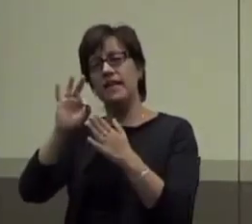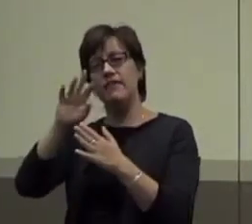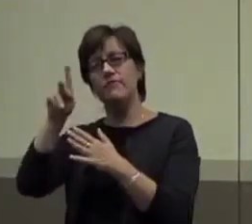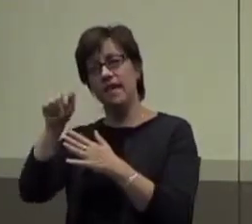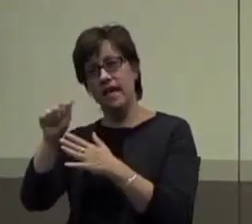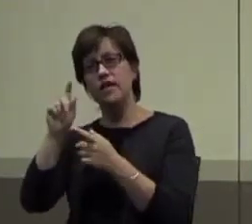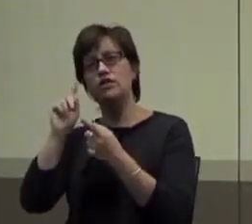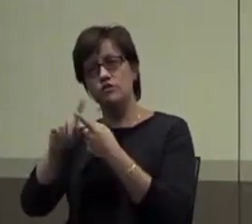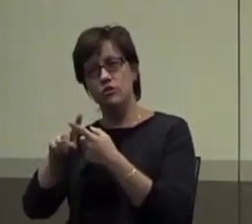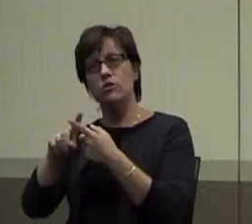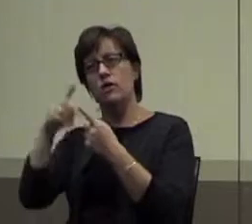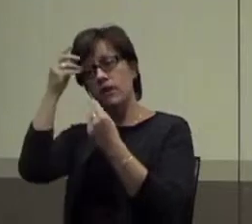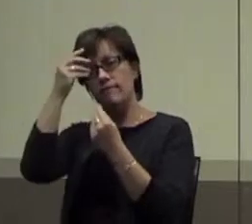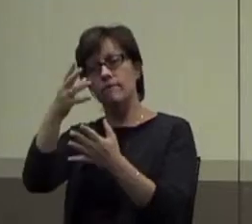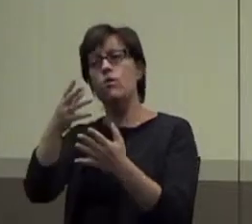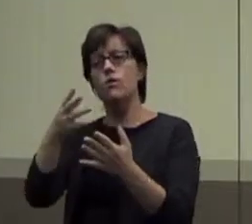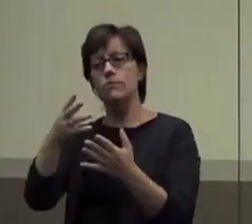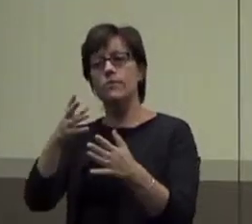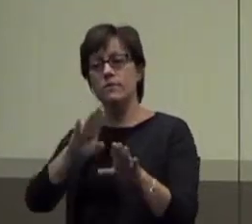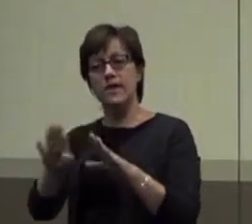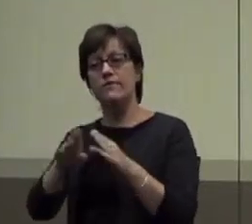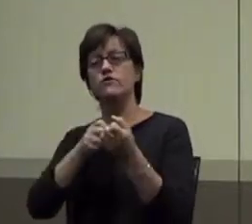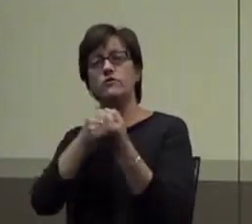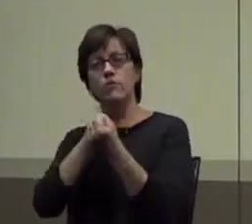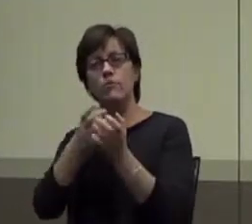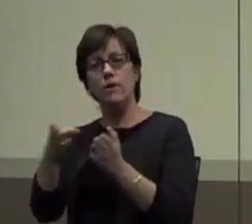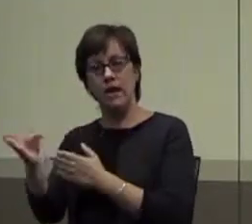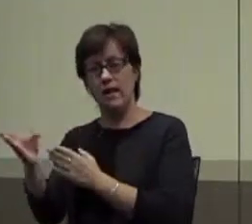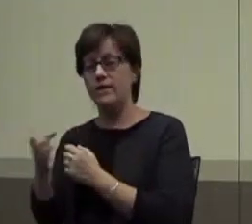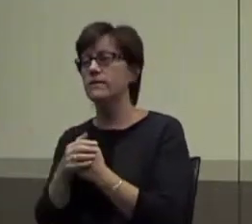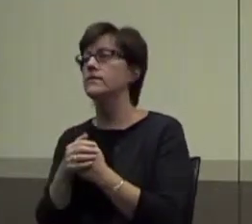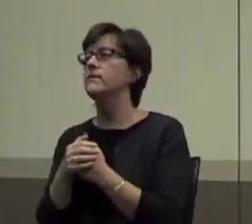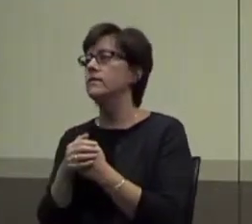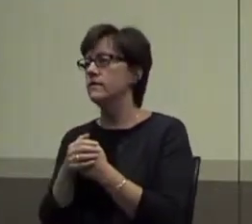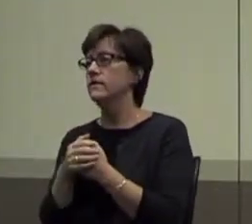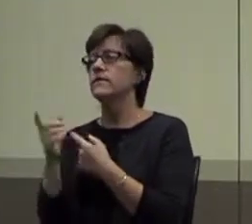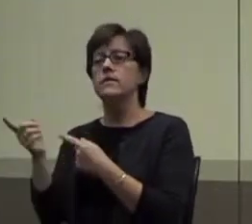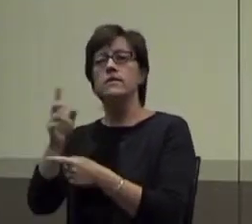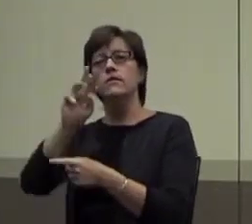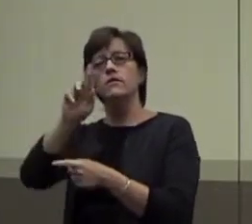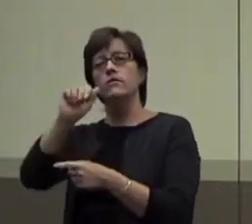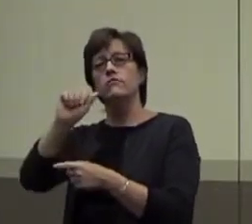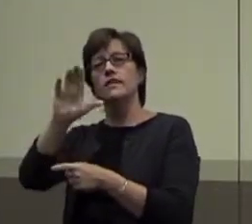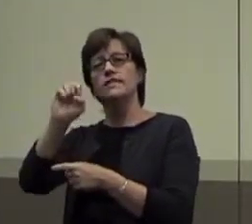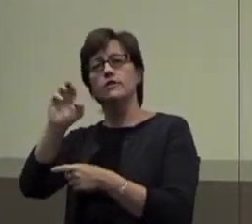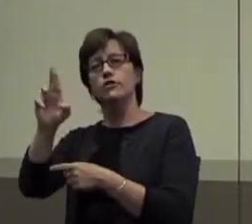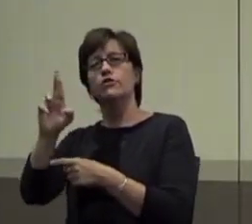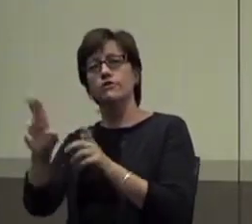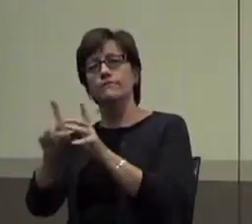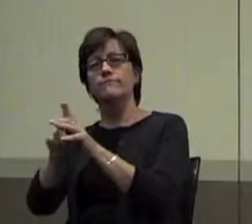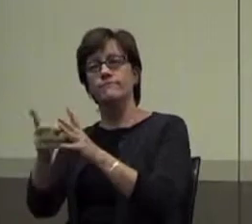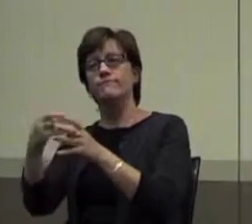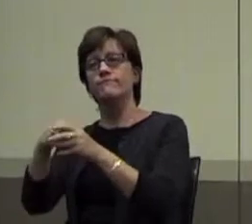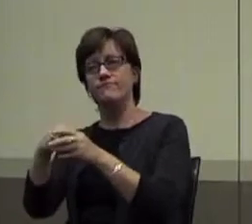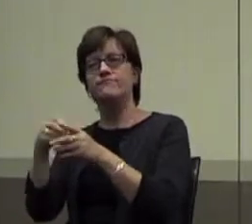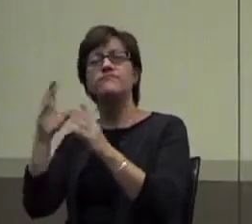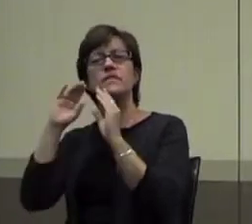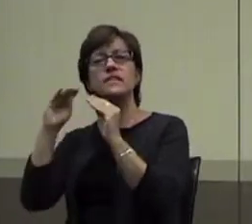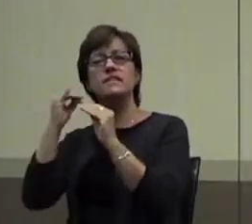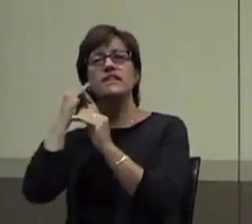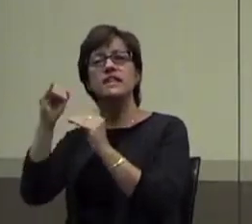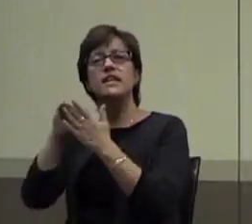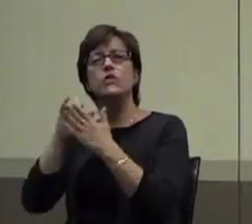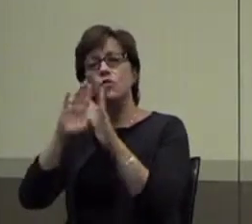to inform our behavior support plan. So here's where RACER comes into play. Okay, and we teach the idea that we're going to